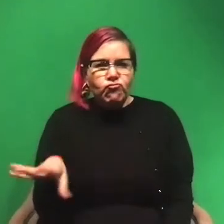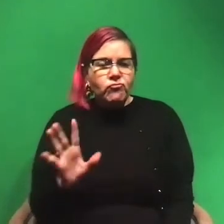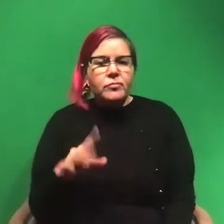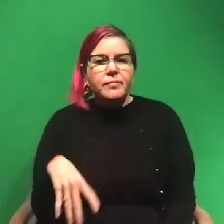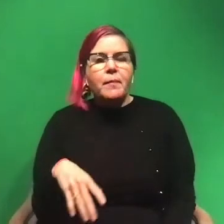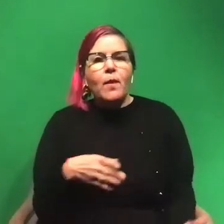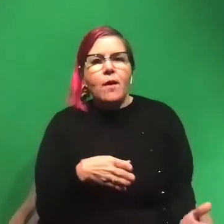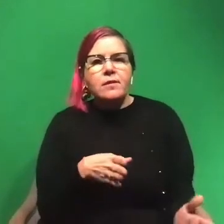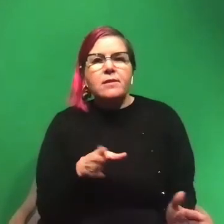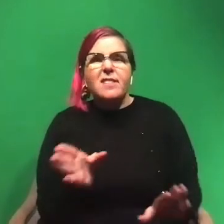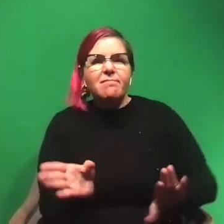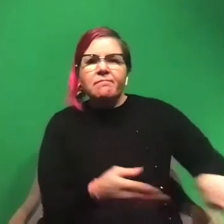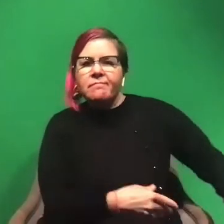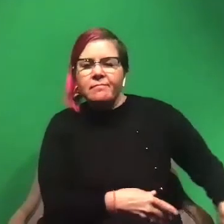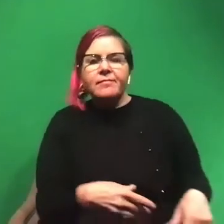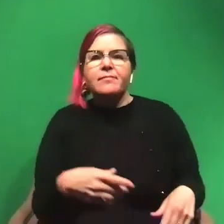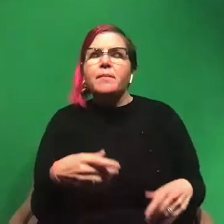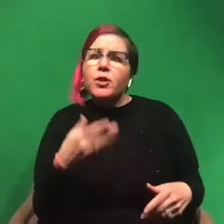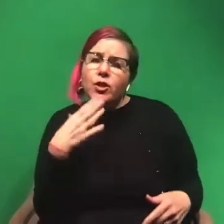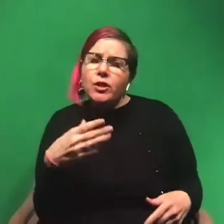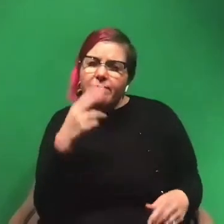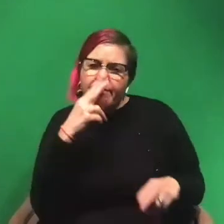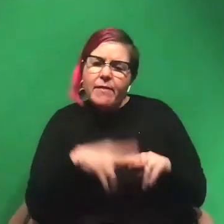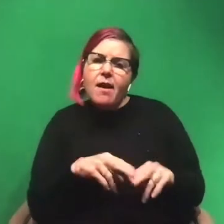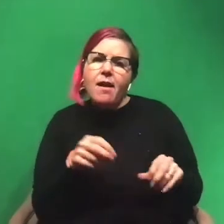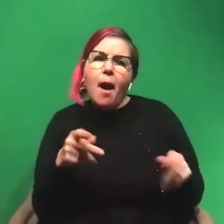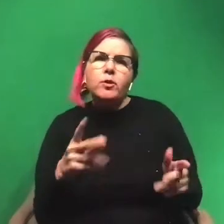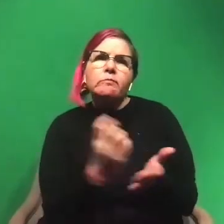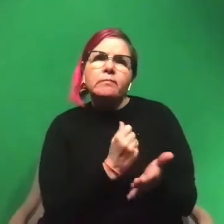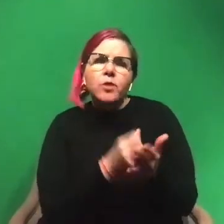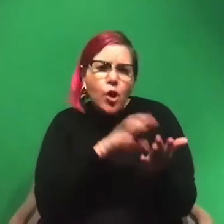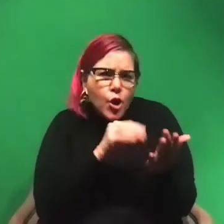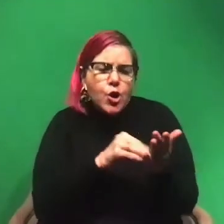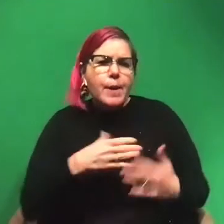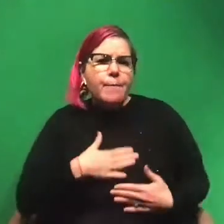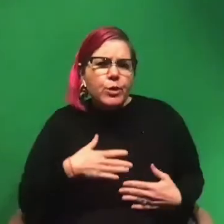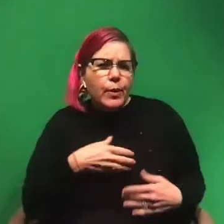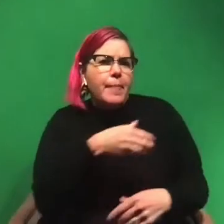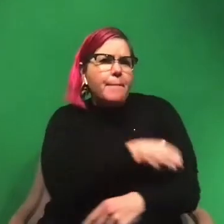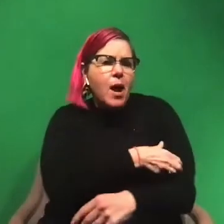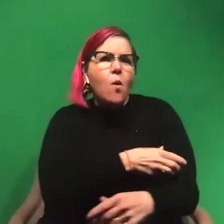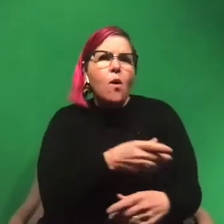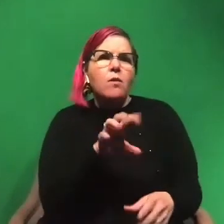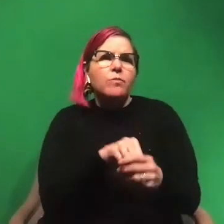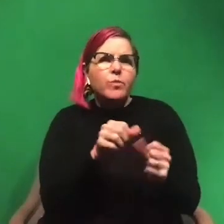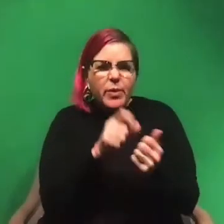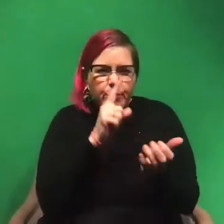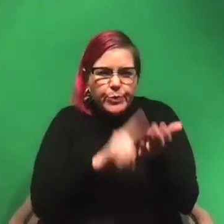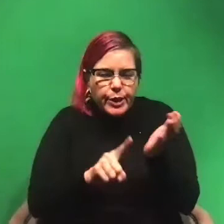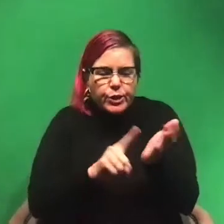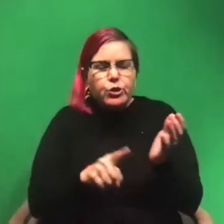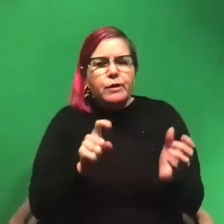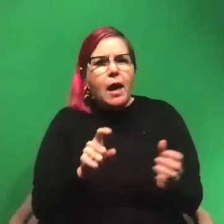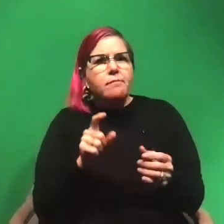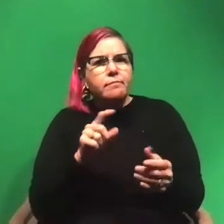just ditching it. But it was a fun opportunity to learn and to appreciate the power that comes with research, which is creativity,